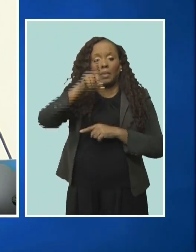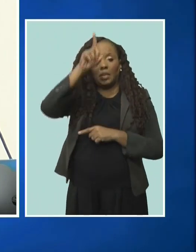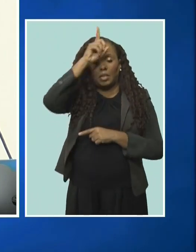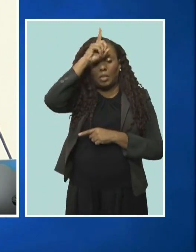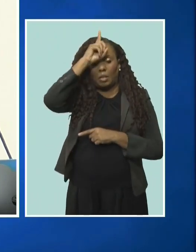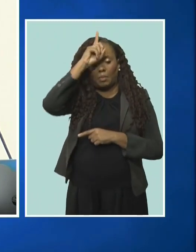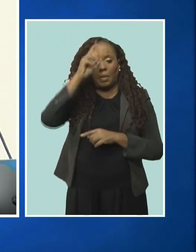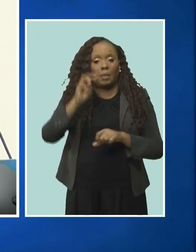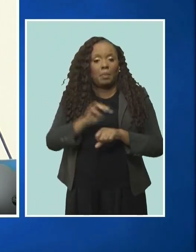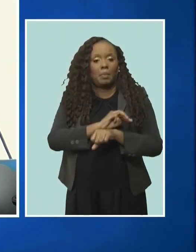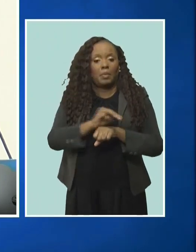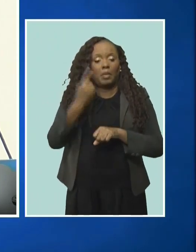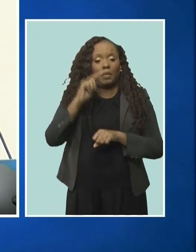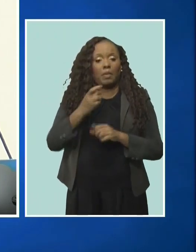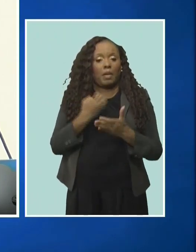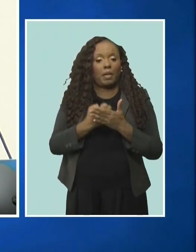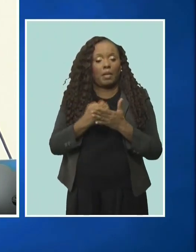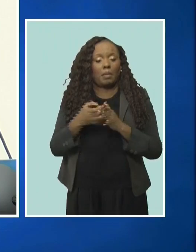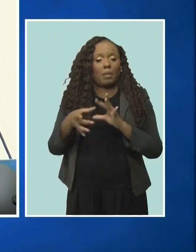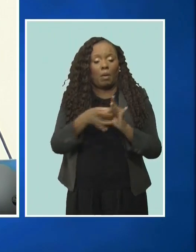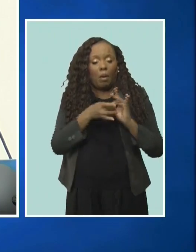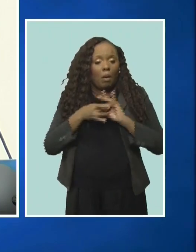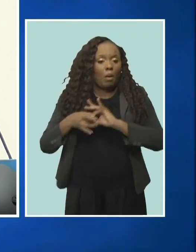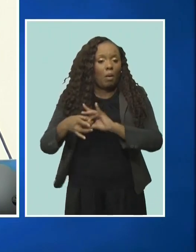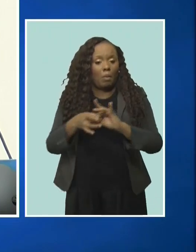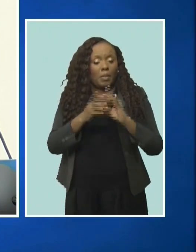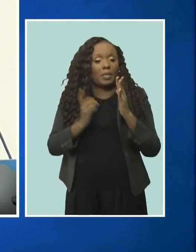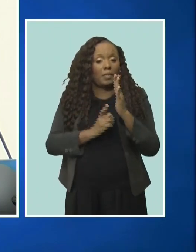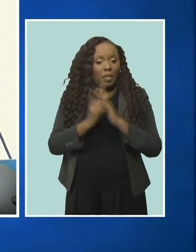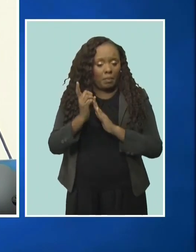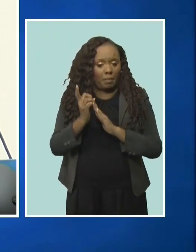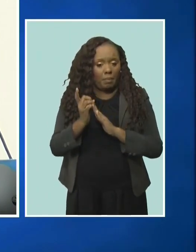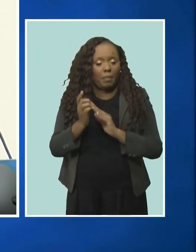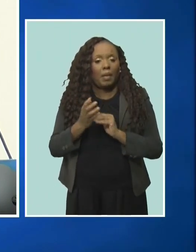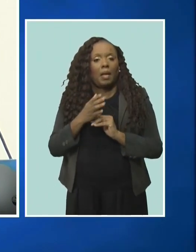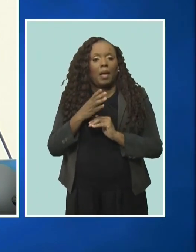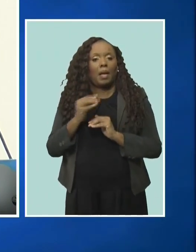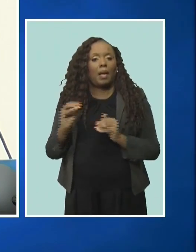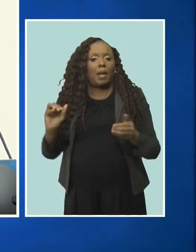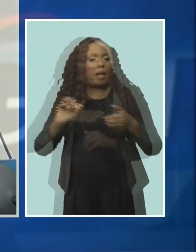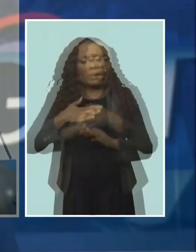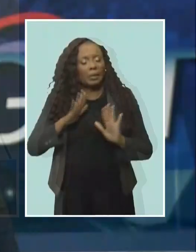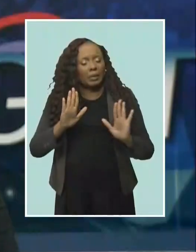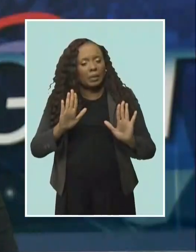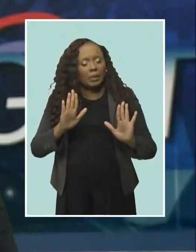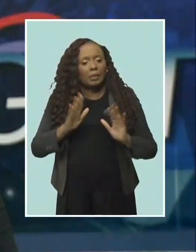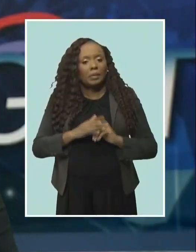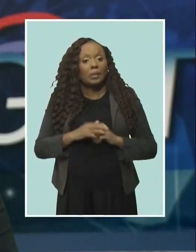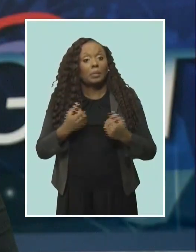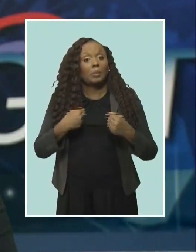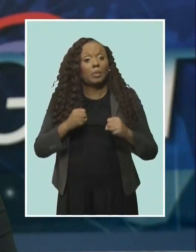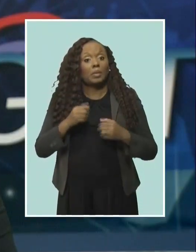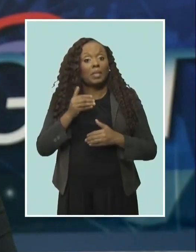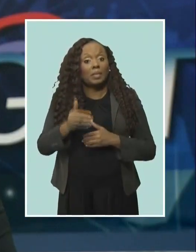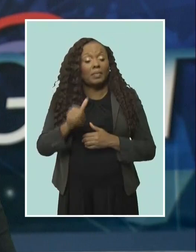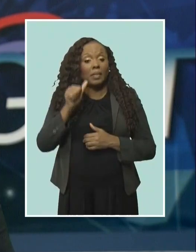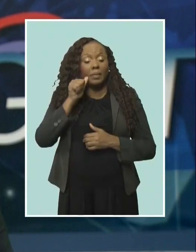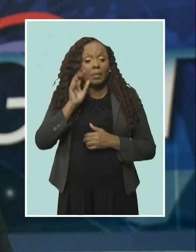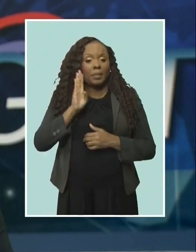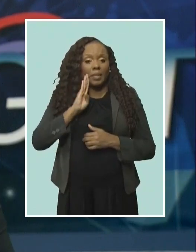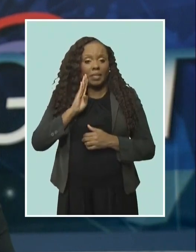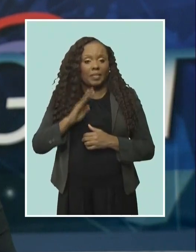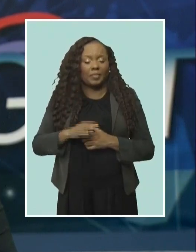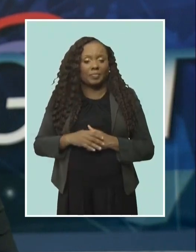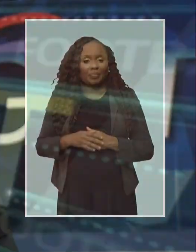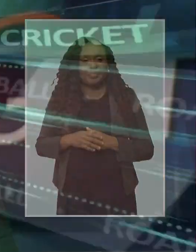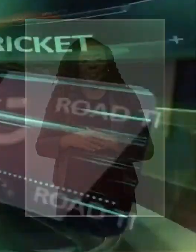for Economic Cooperation and Development, BMZ, through a partnership with CARE Germany. Sports is just ahead with Anne-Marie